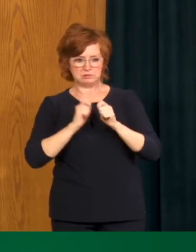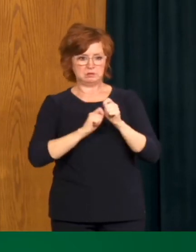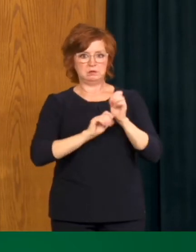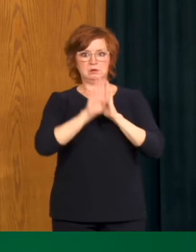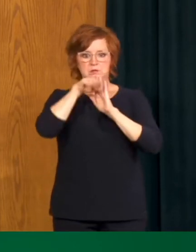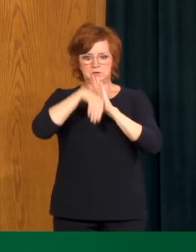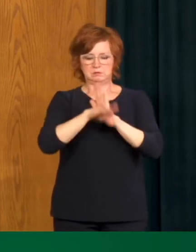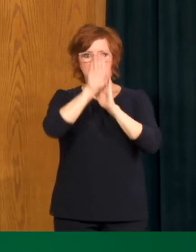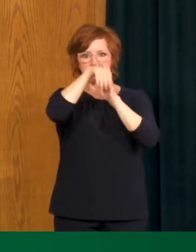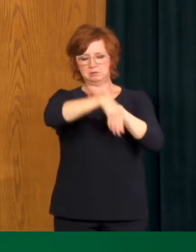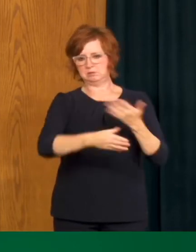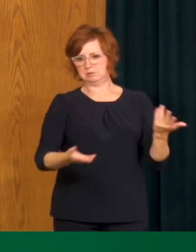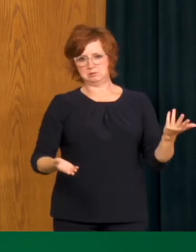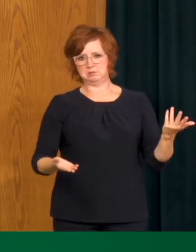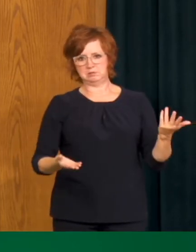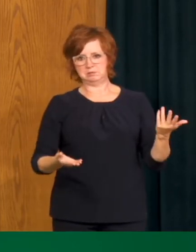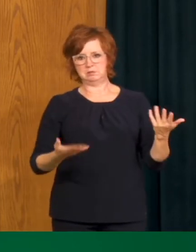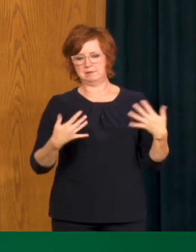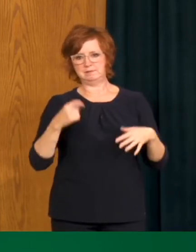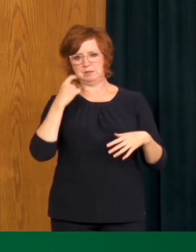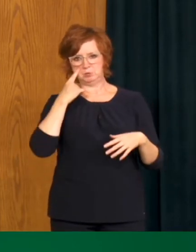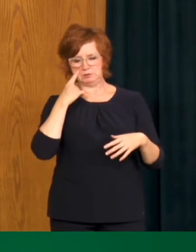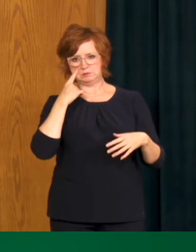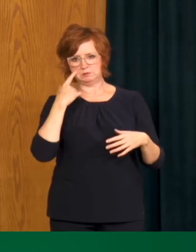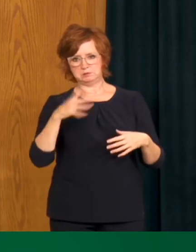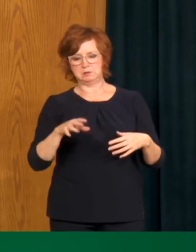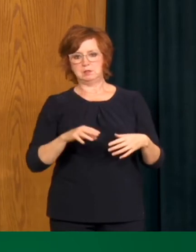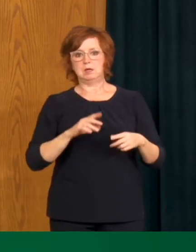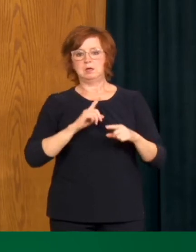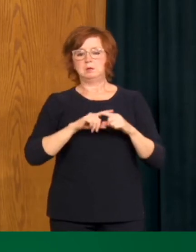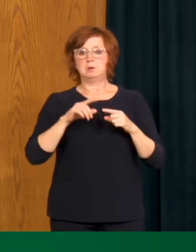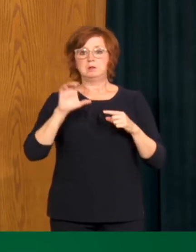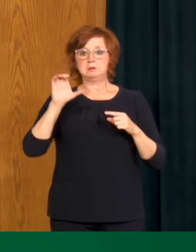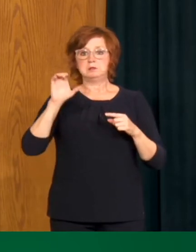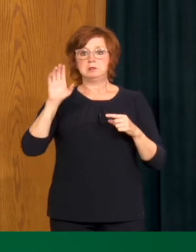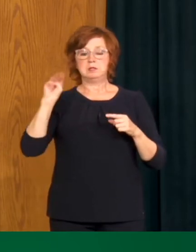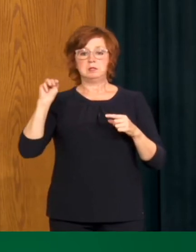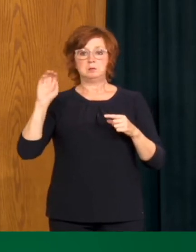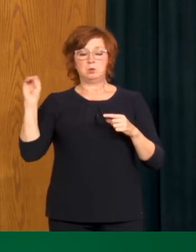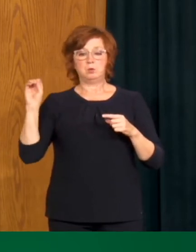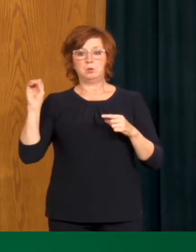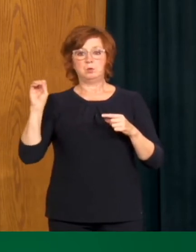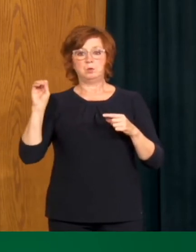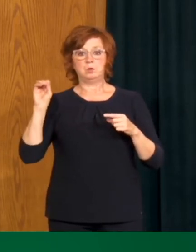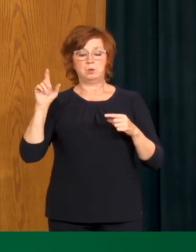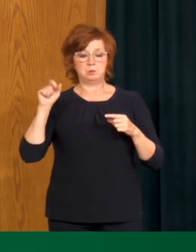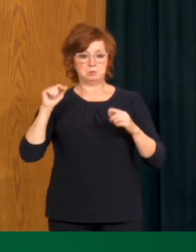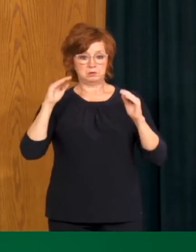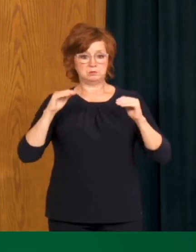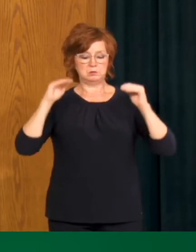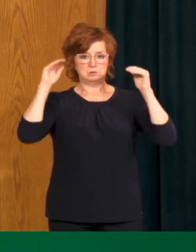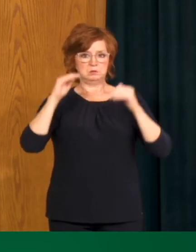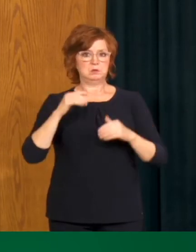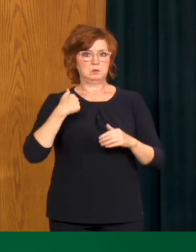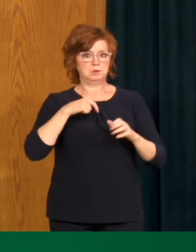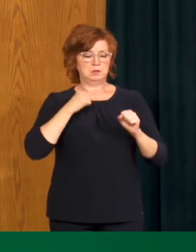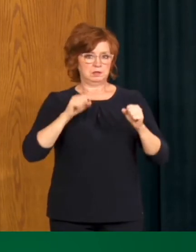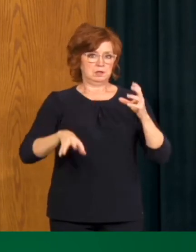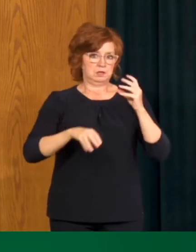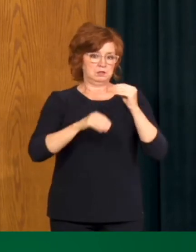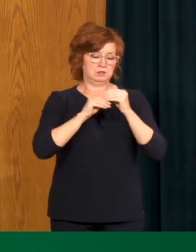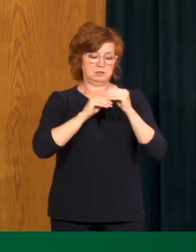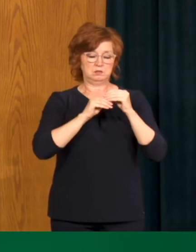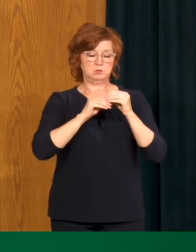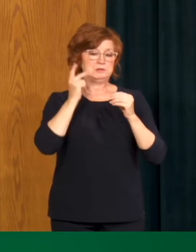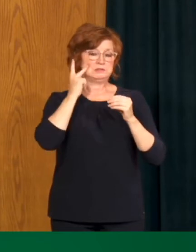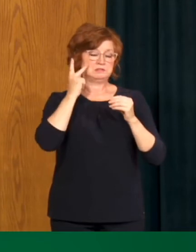the chief medical health officer believes that it needs to be, taken to another level, then I would expect we would move to that. Scott, anything to add? So just